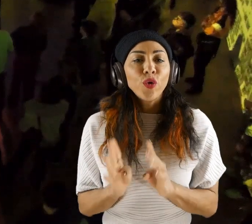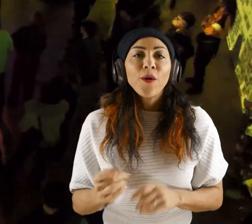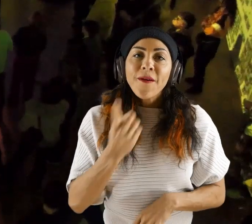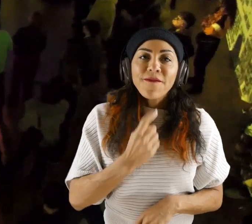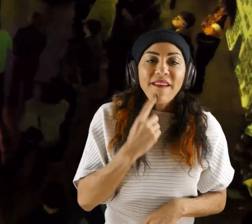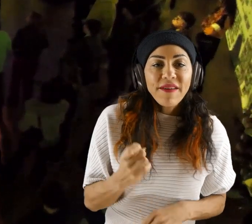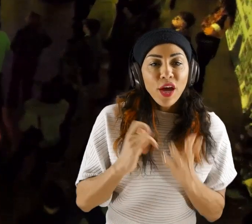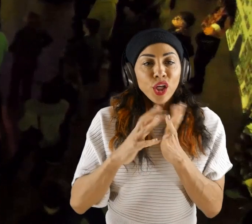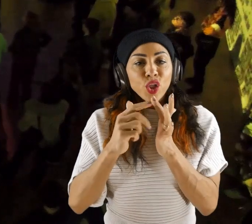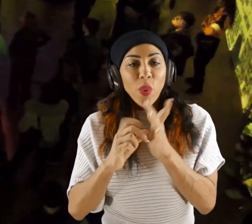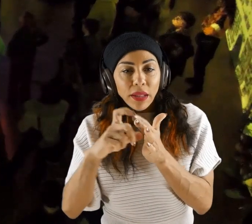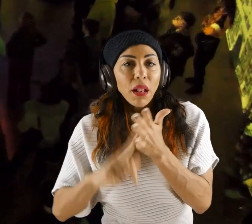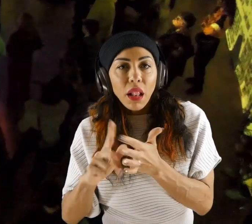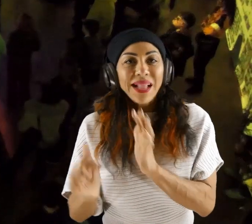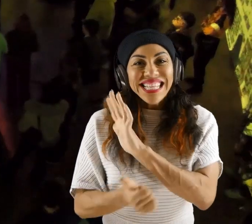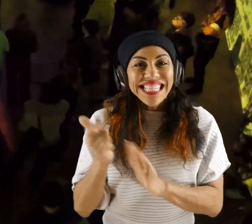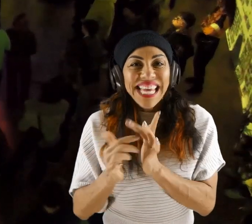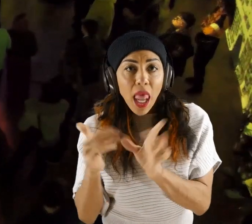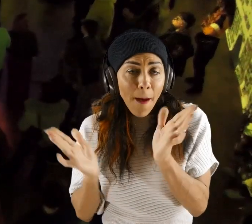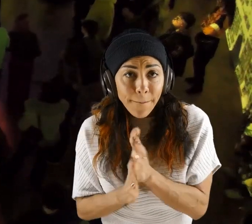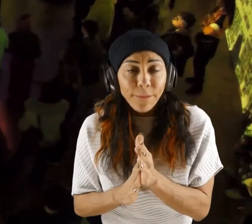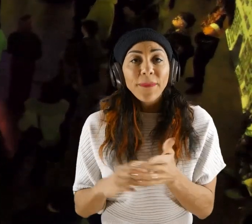all these people that we work with, Chand.